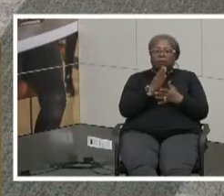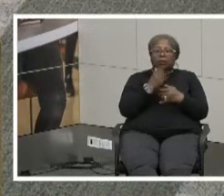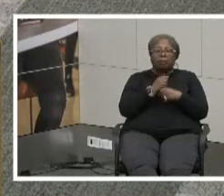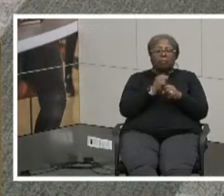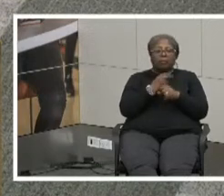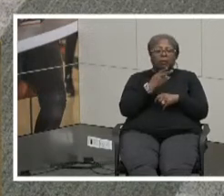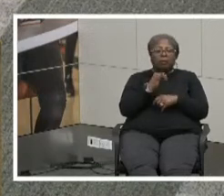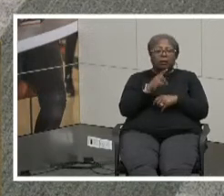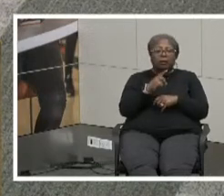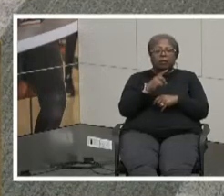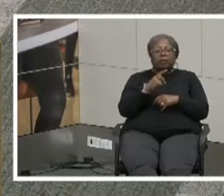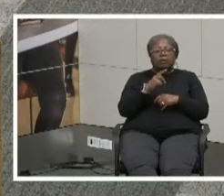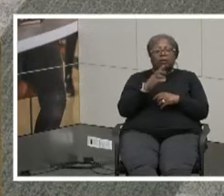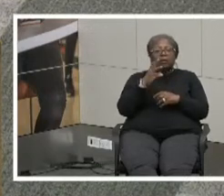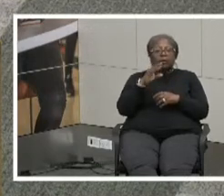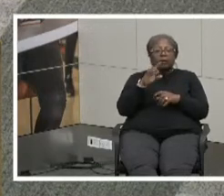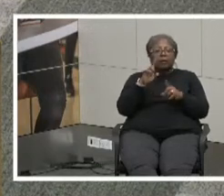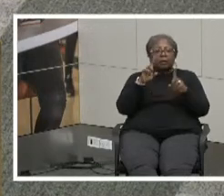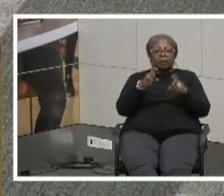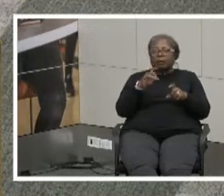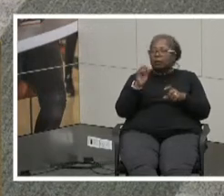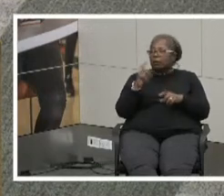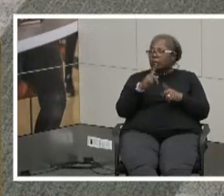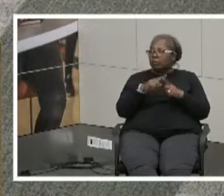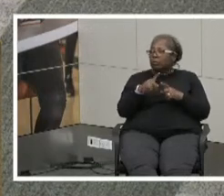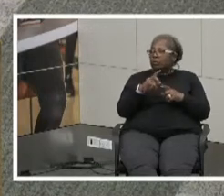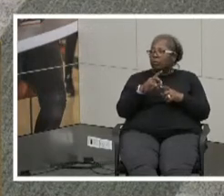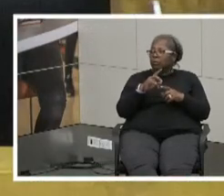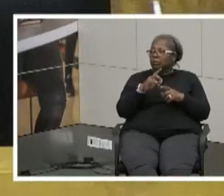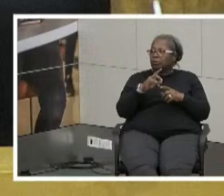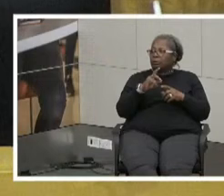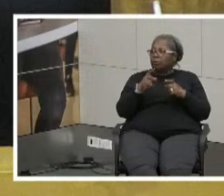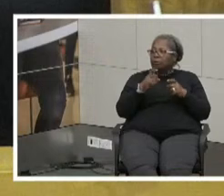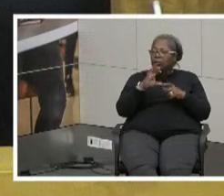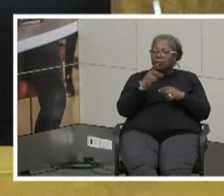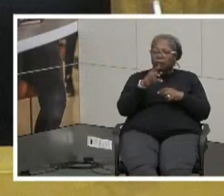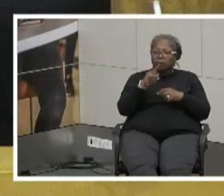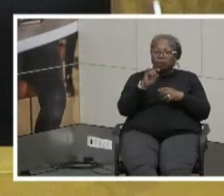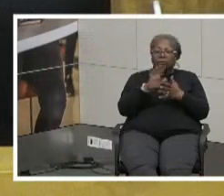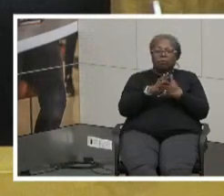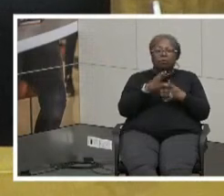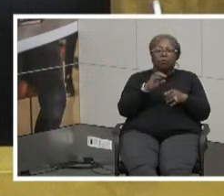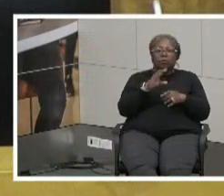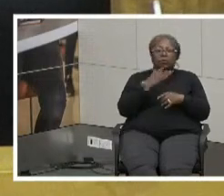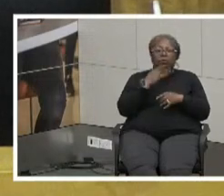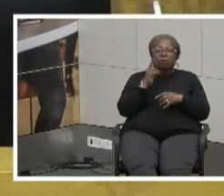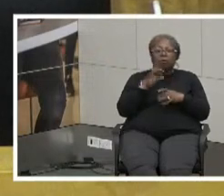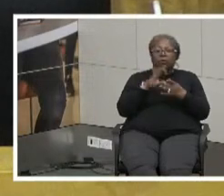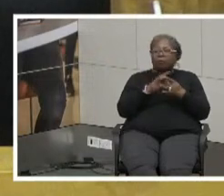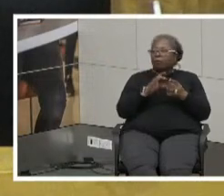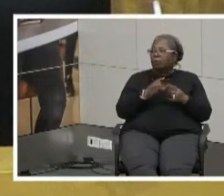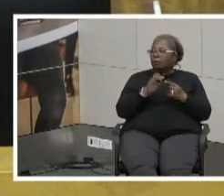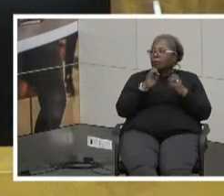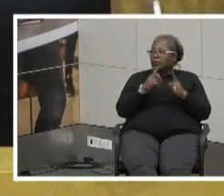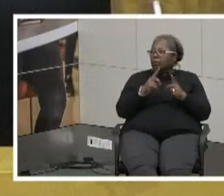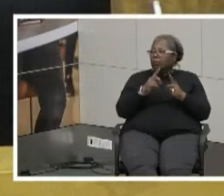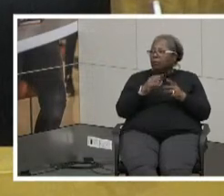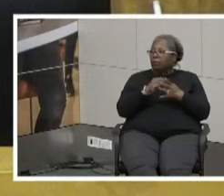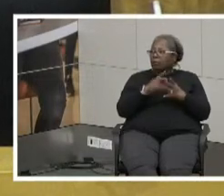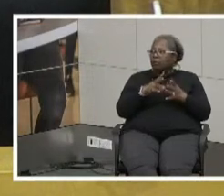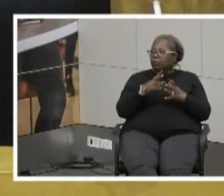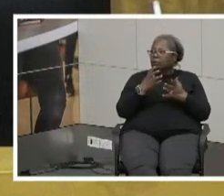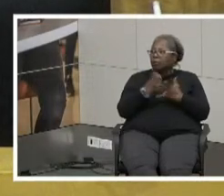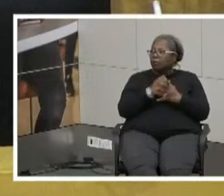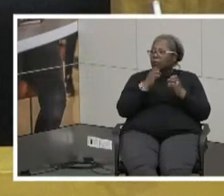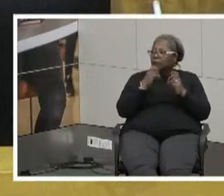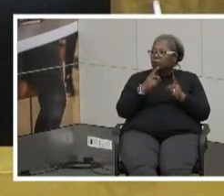hid your psychological experiment and go back to your our next thank you ma'am ma'am ma'am your time